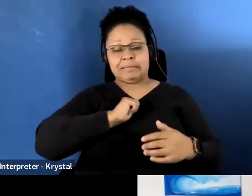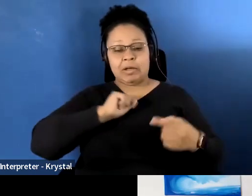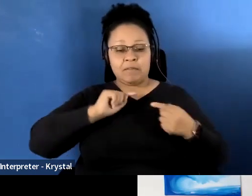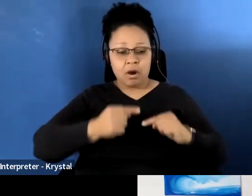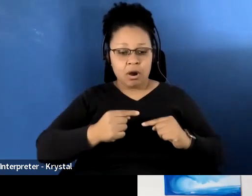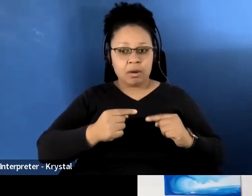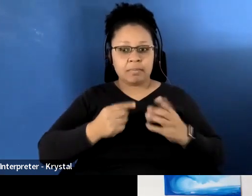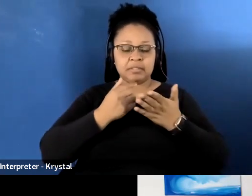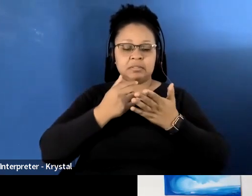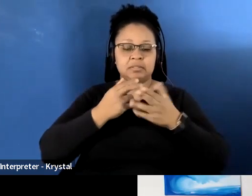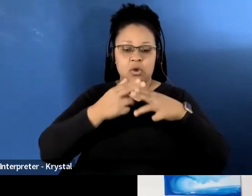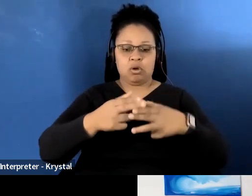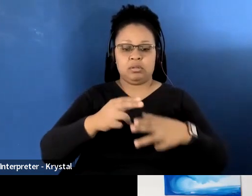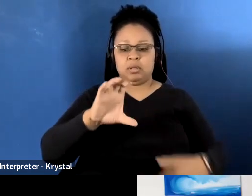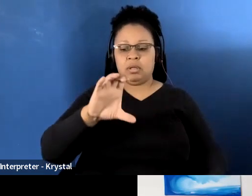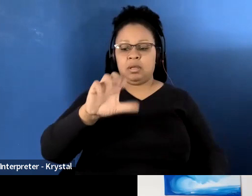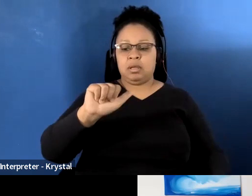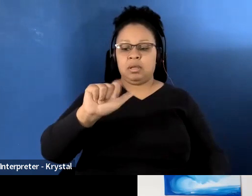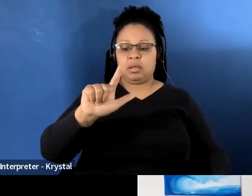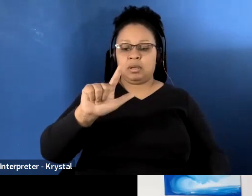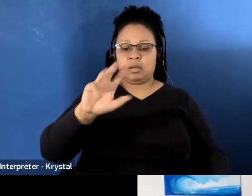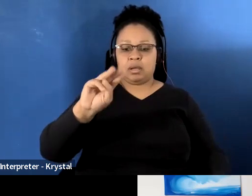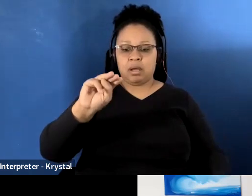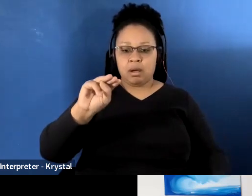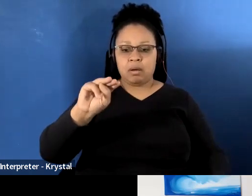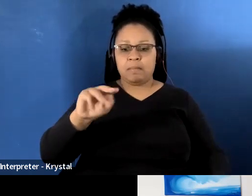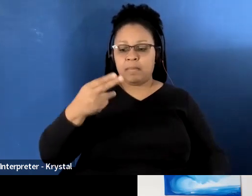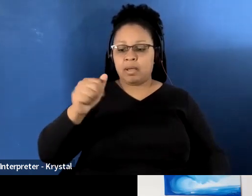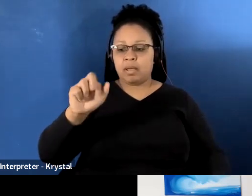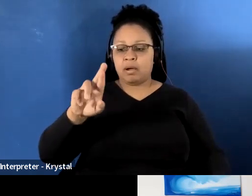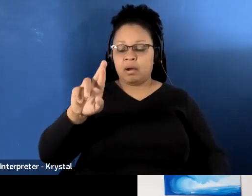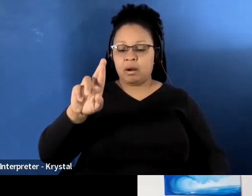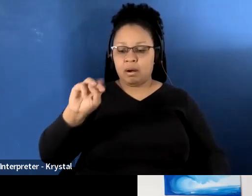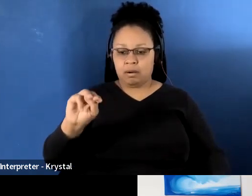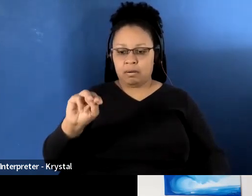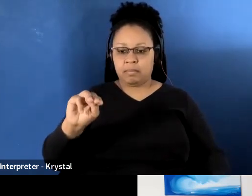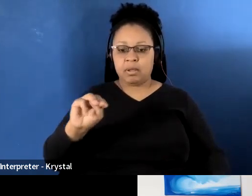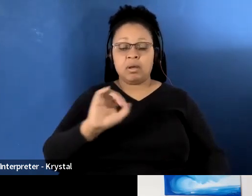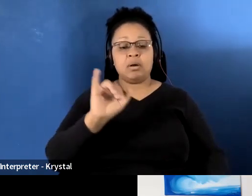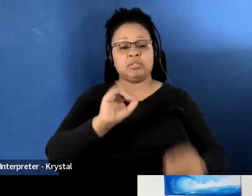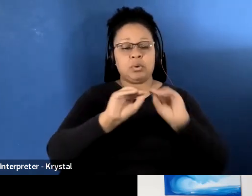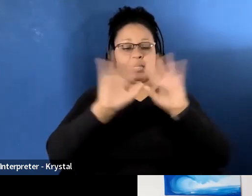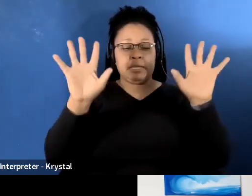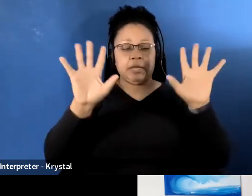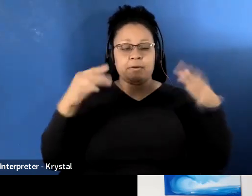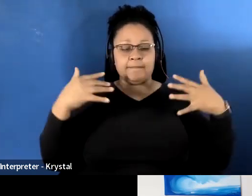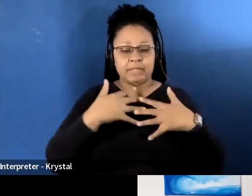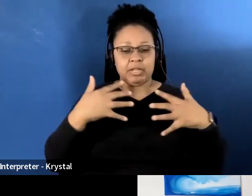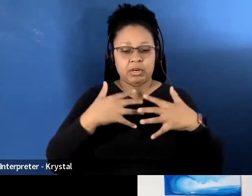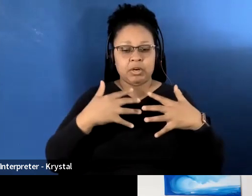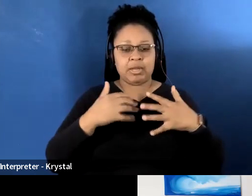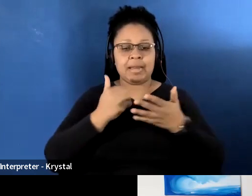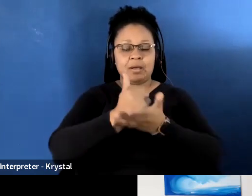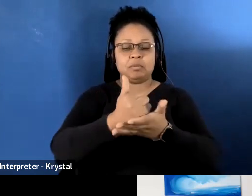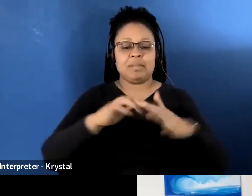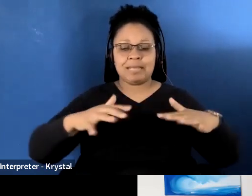called Calm Harm. They also have another app called Clear Fear for addressing anxiety. Both are free and can